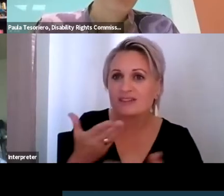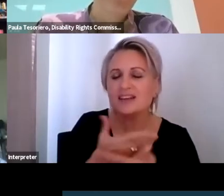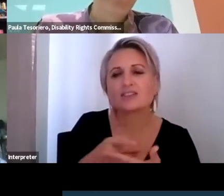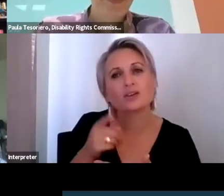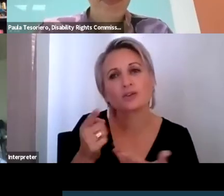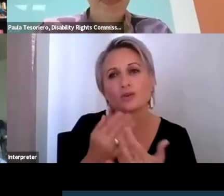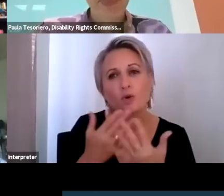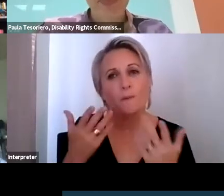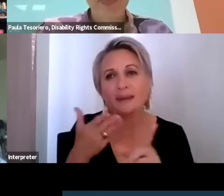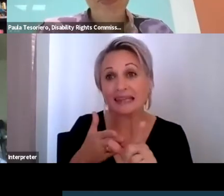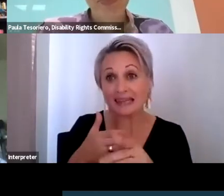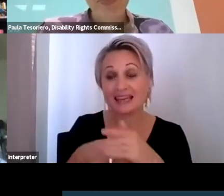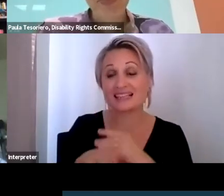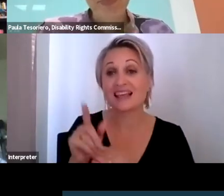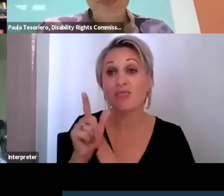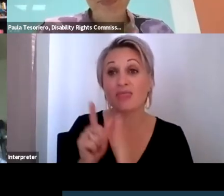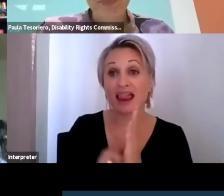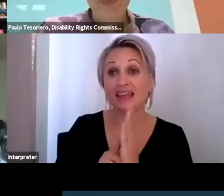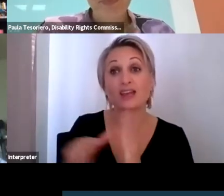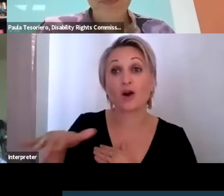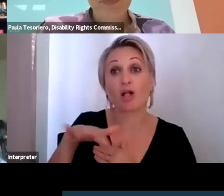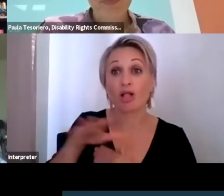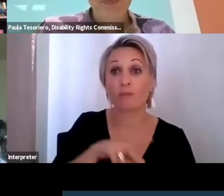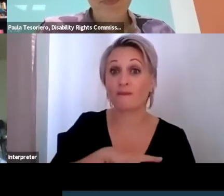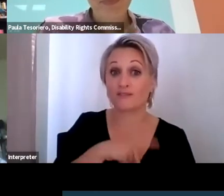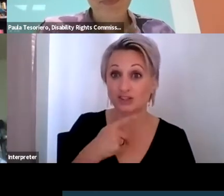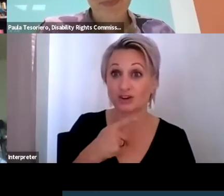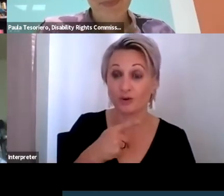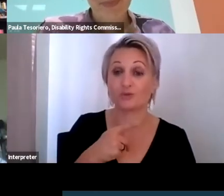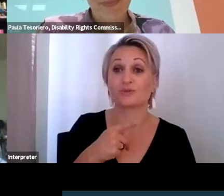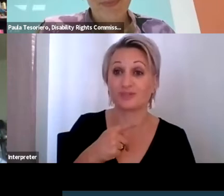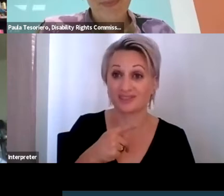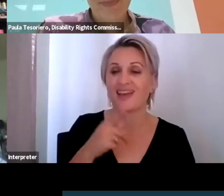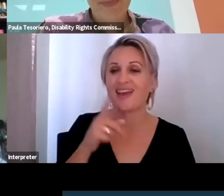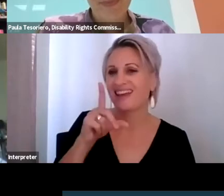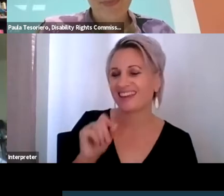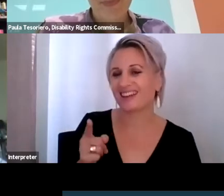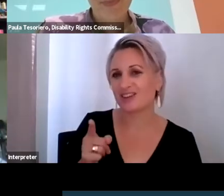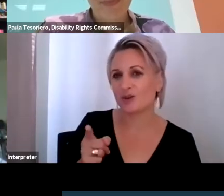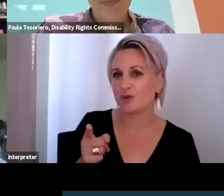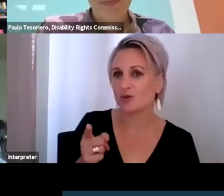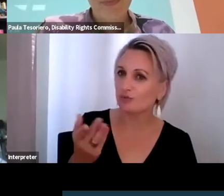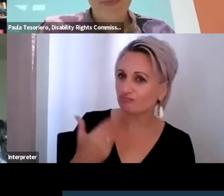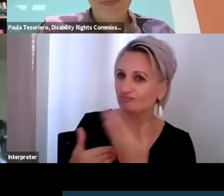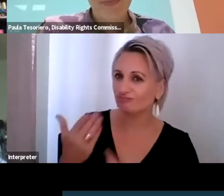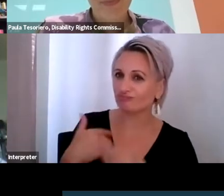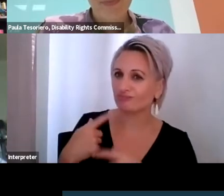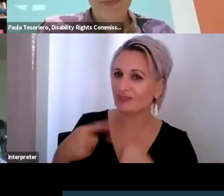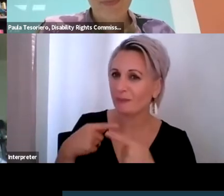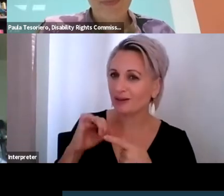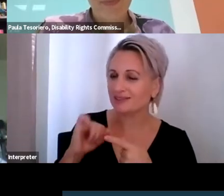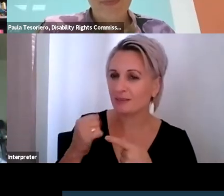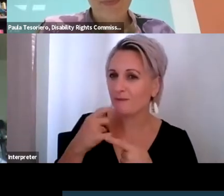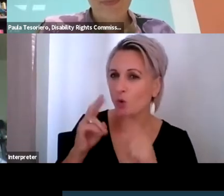years in the legal profession. Putting on that hat, could you perhaps share some